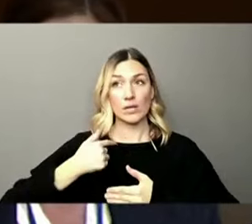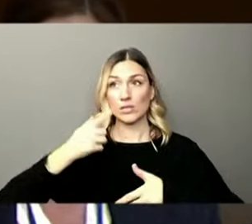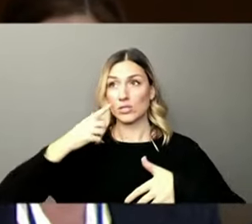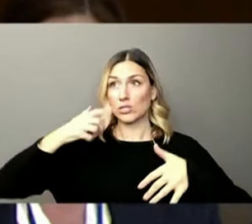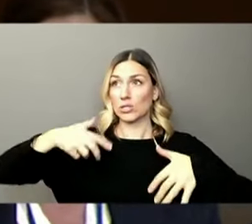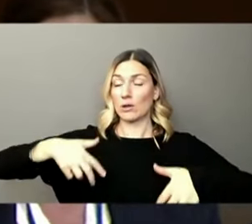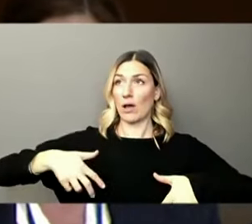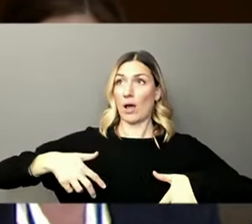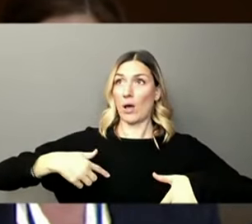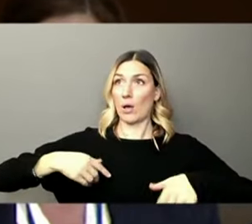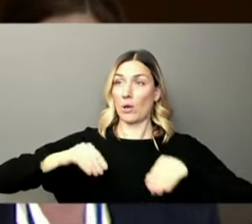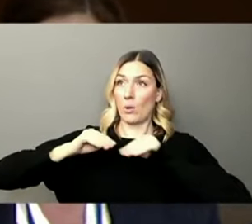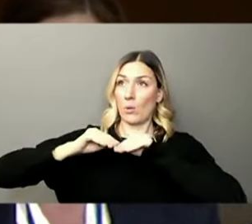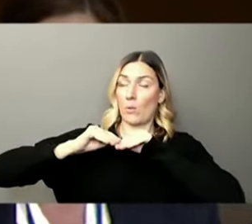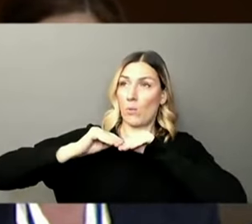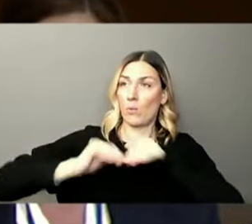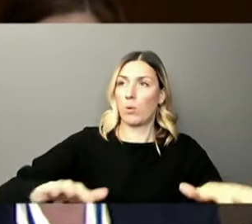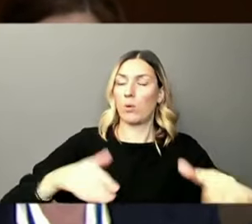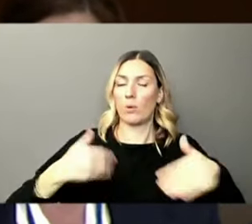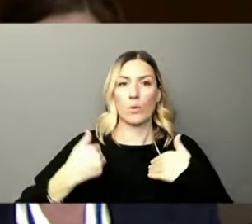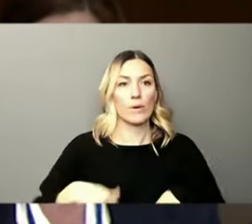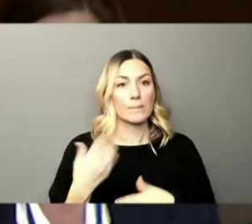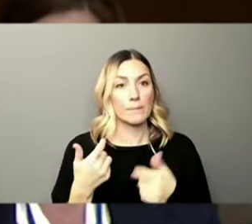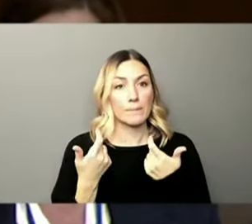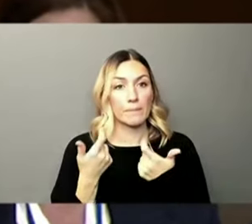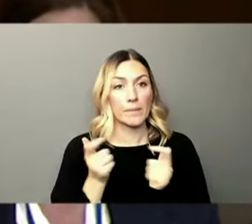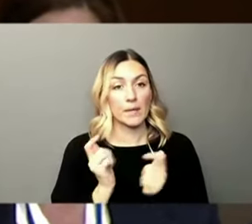did, I think a big part of the